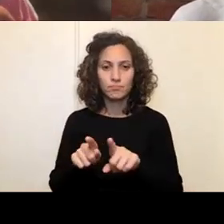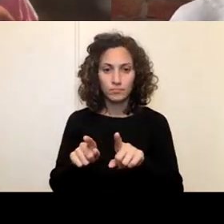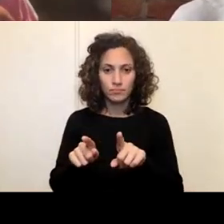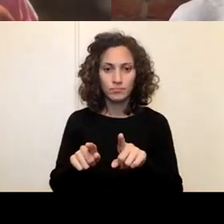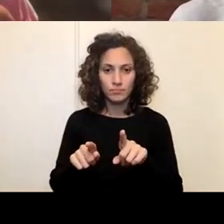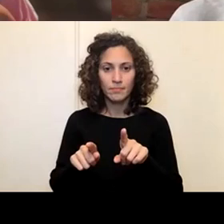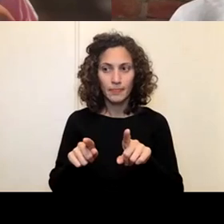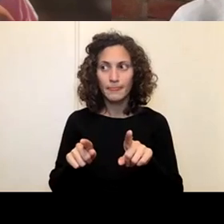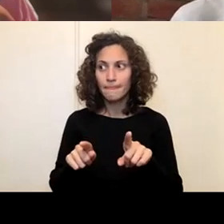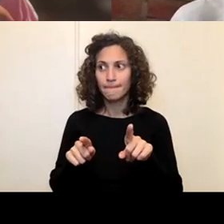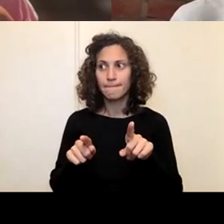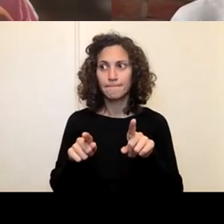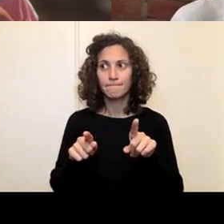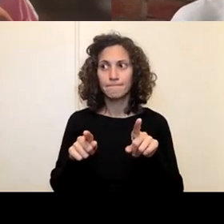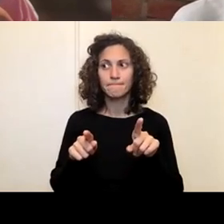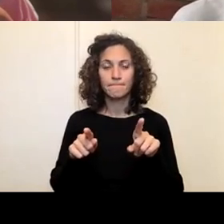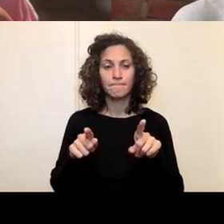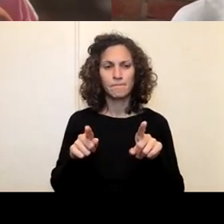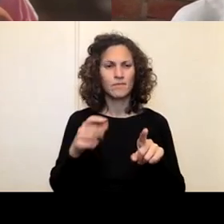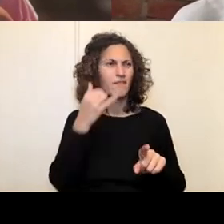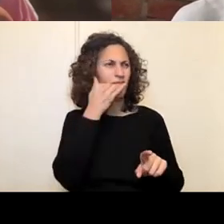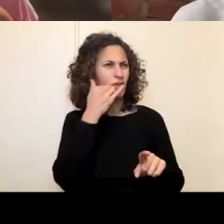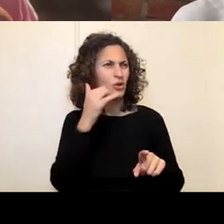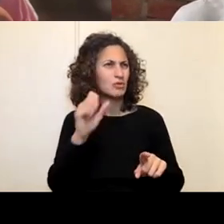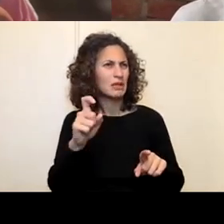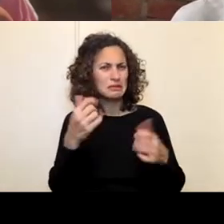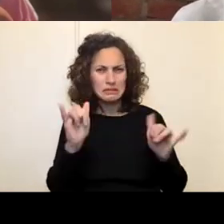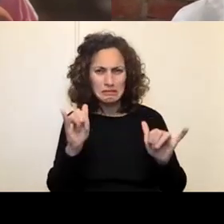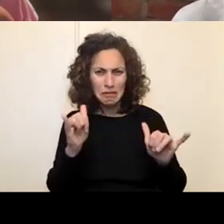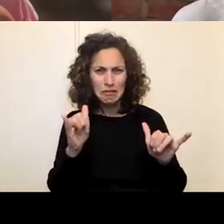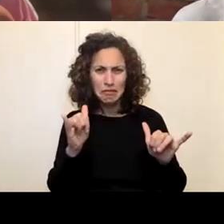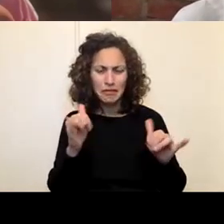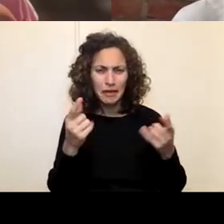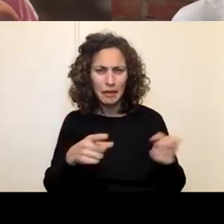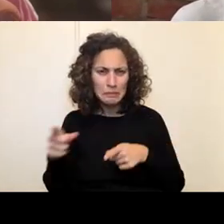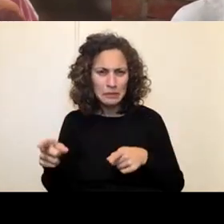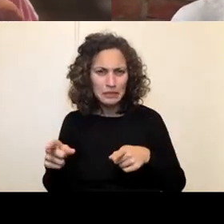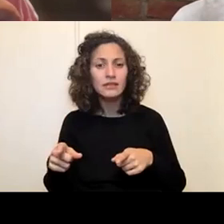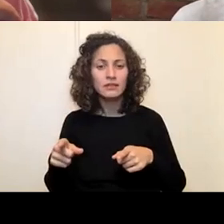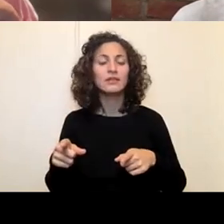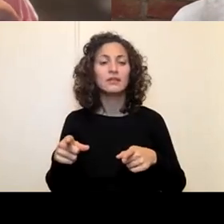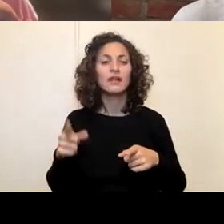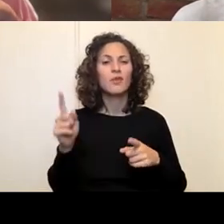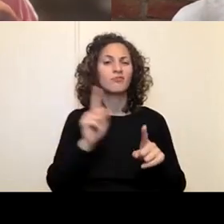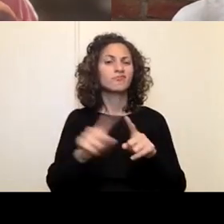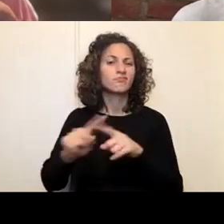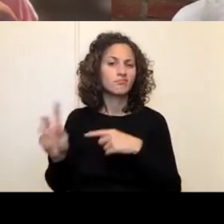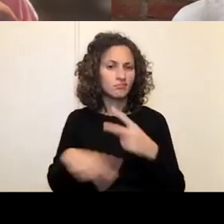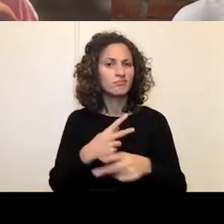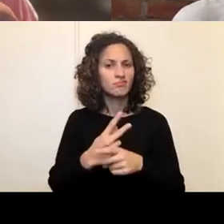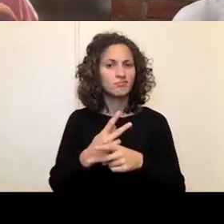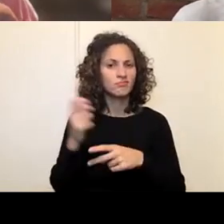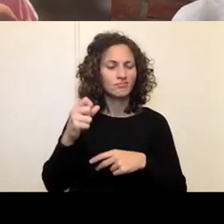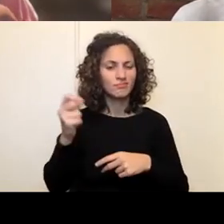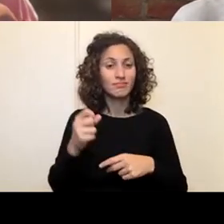even though I guess like phone sex, or is that still a thing? But yes, those are other forms of it. But